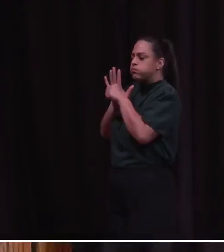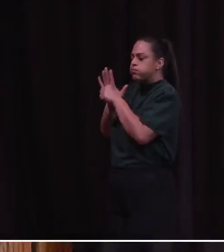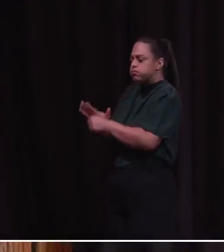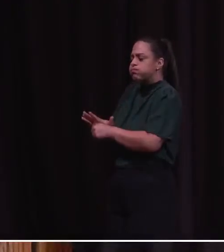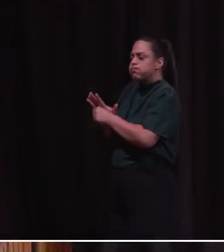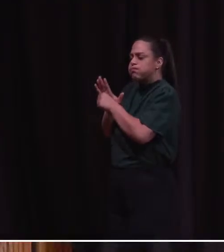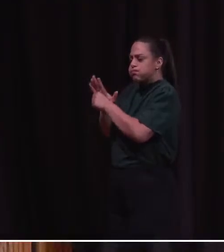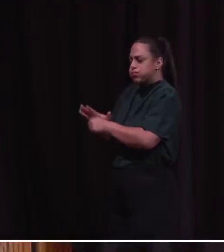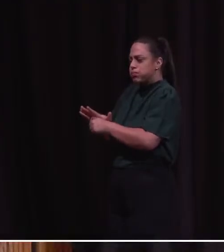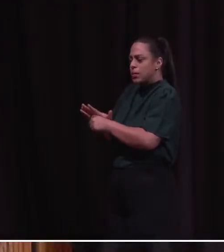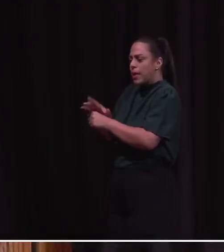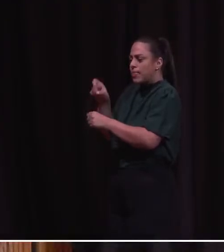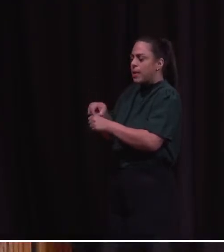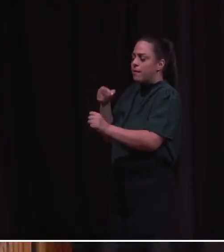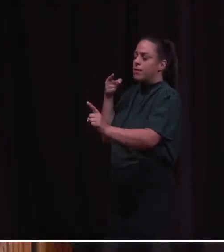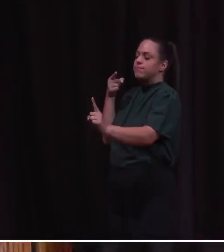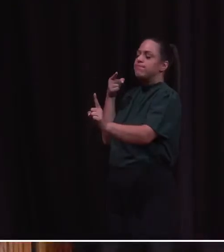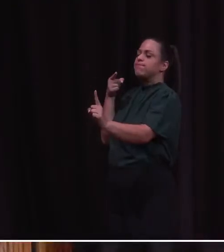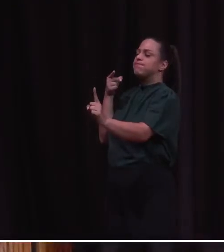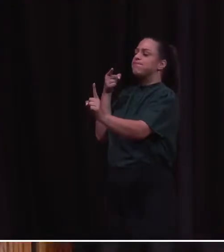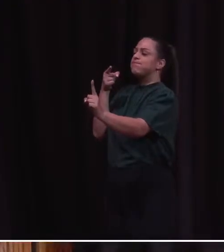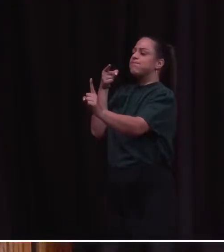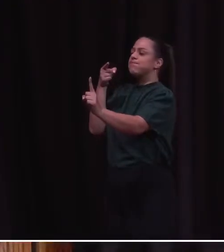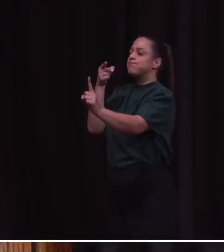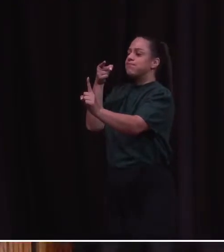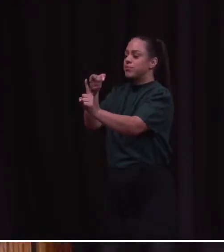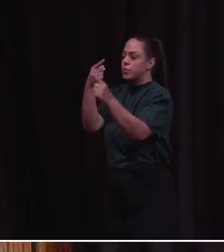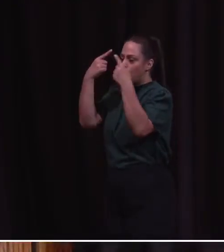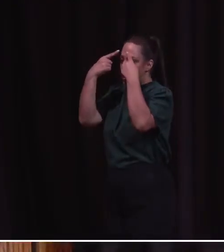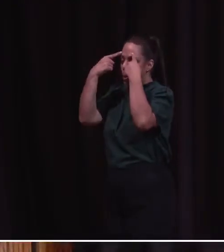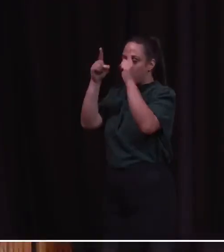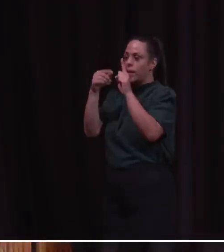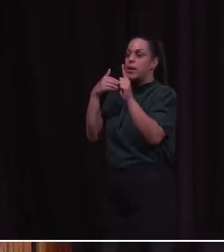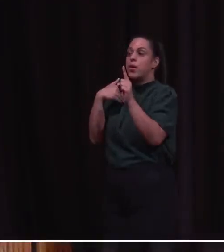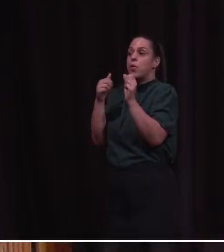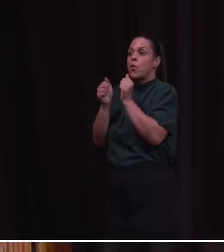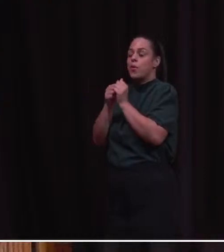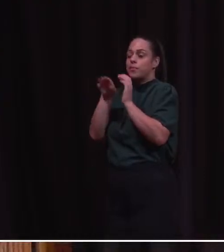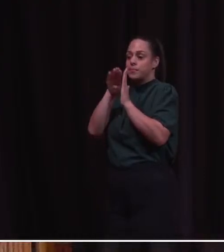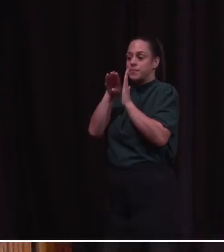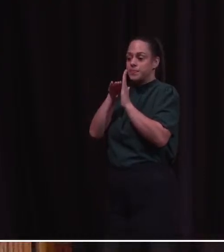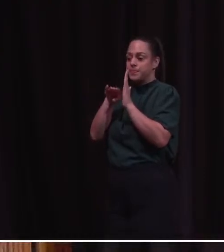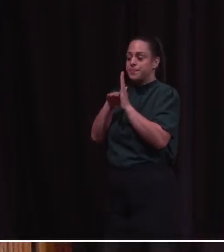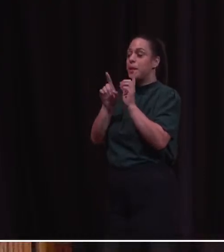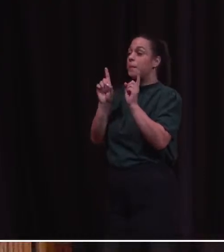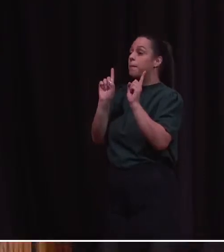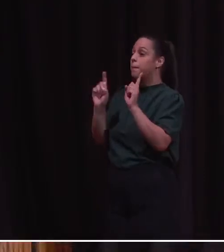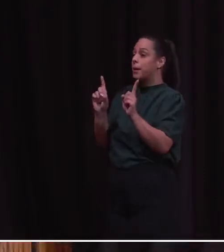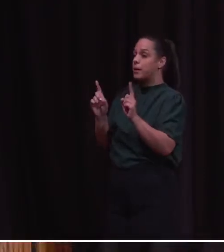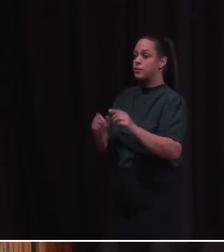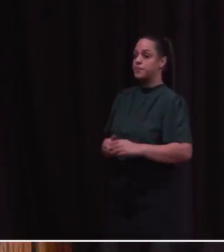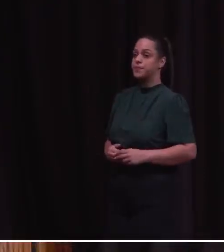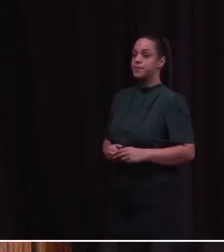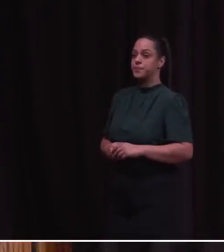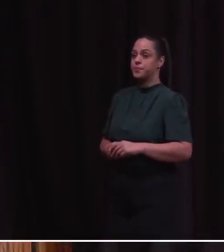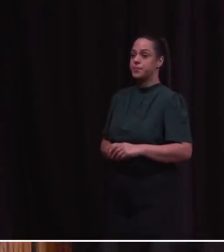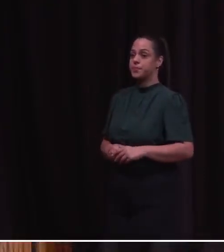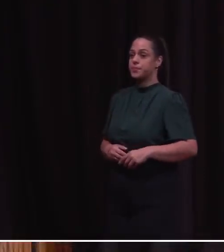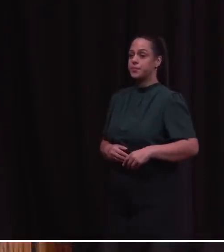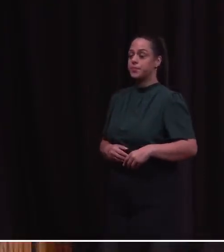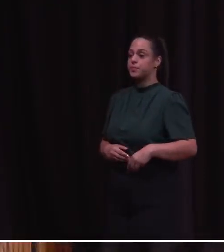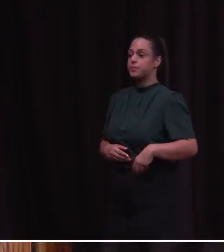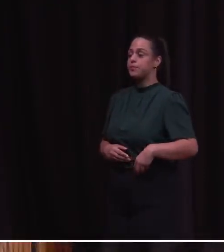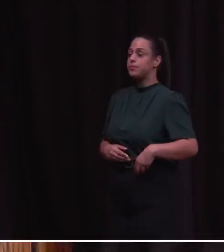A nice thought, but how possible it is it? Let me end with this last